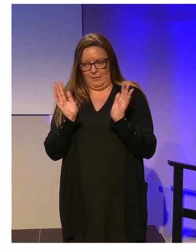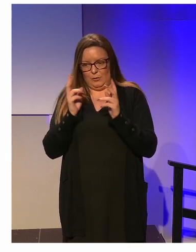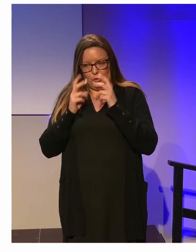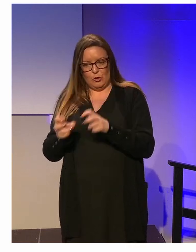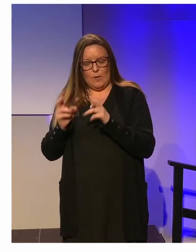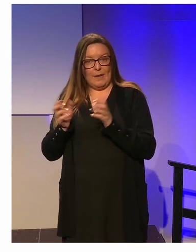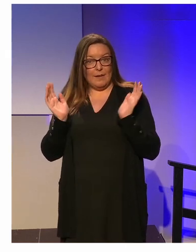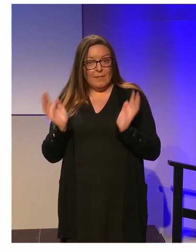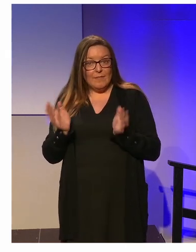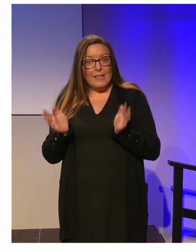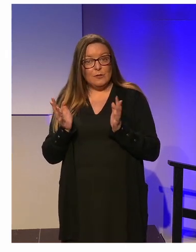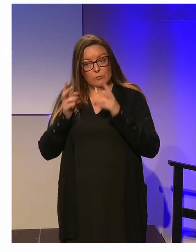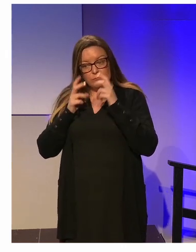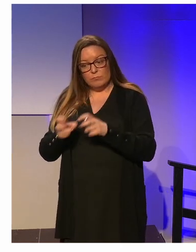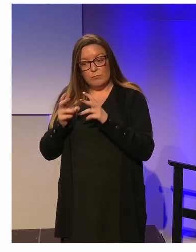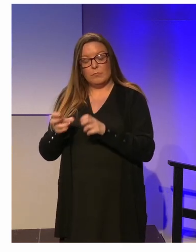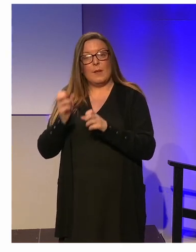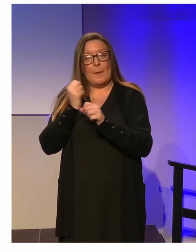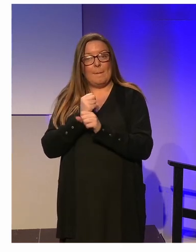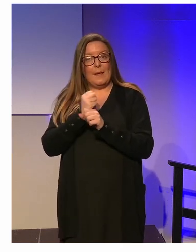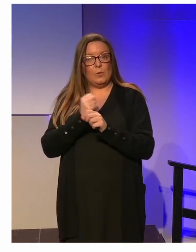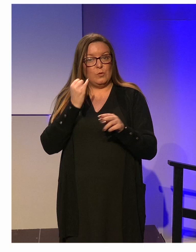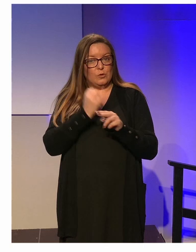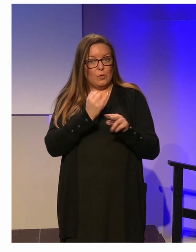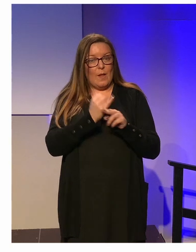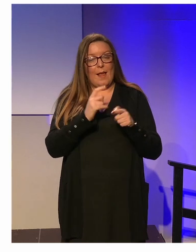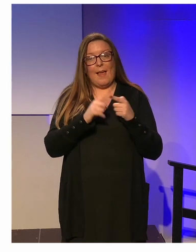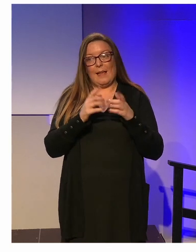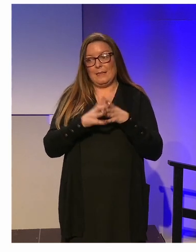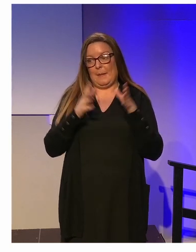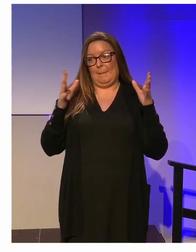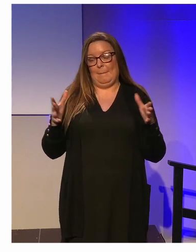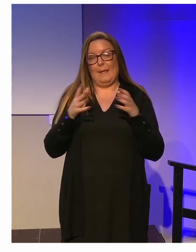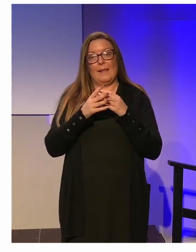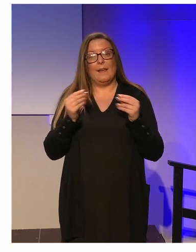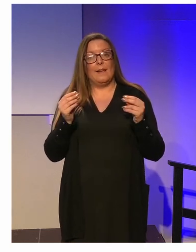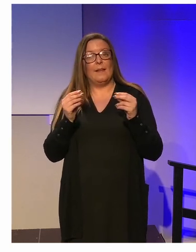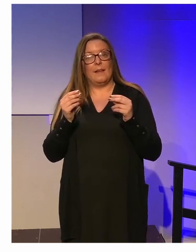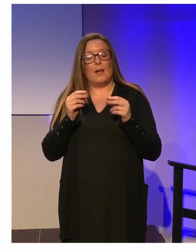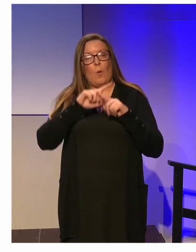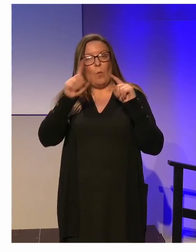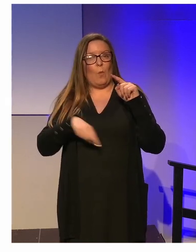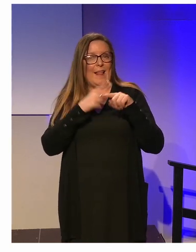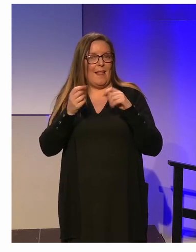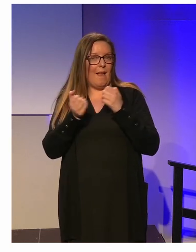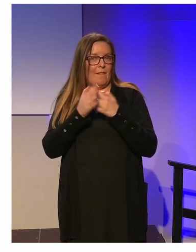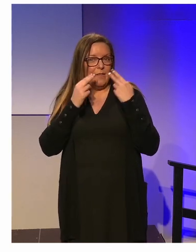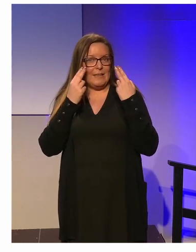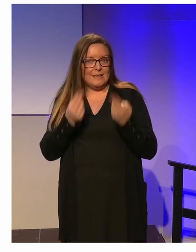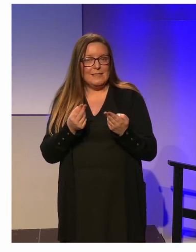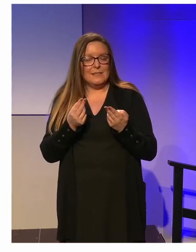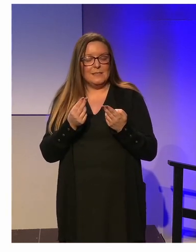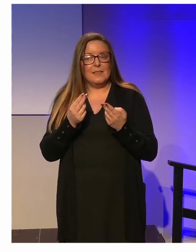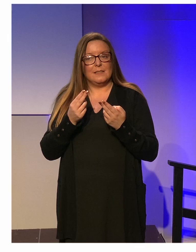parent survey about the school, and the big thing is, like Billy said, that Wheel of Need